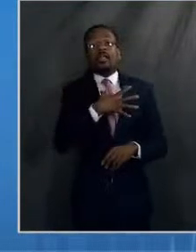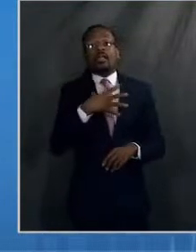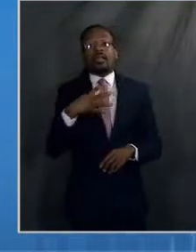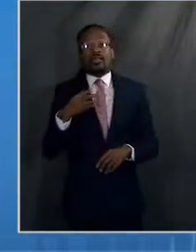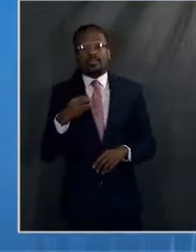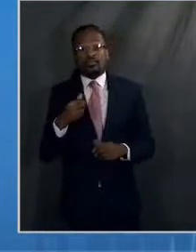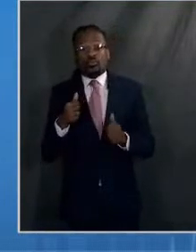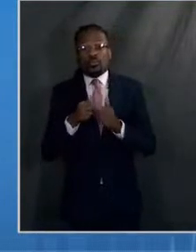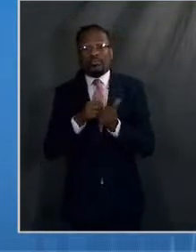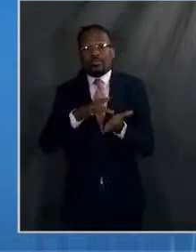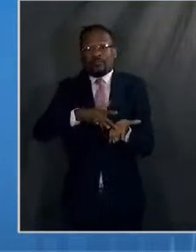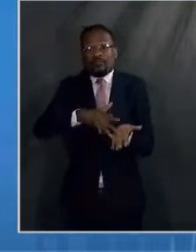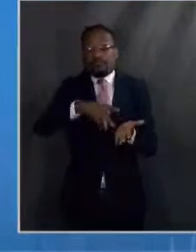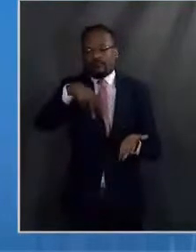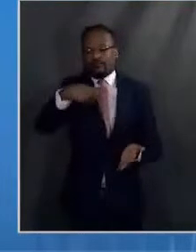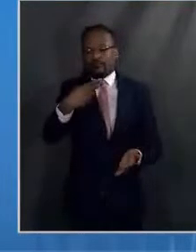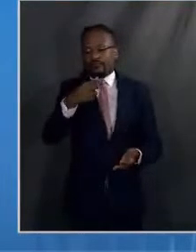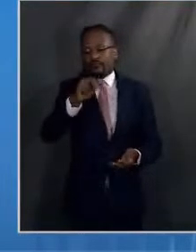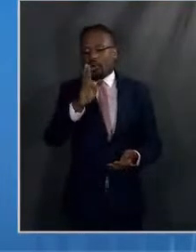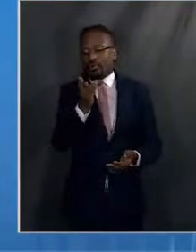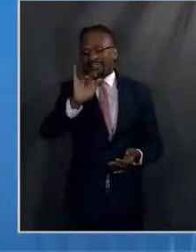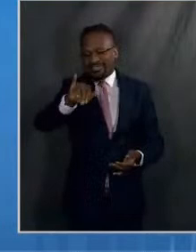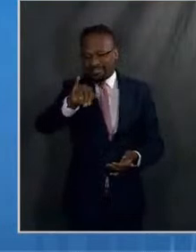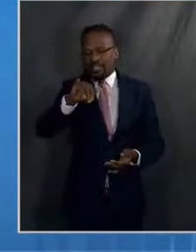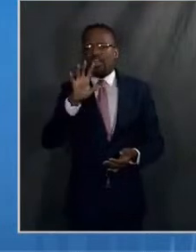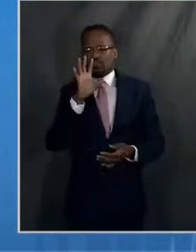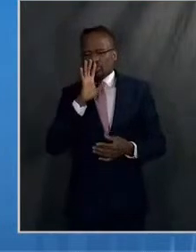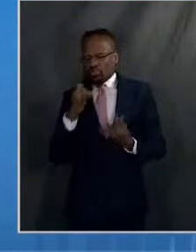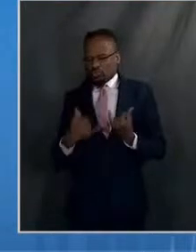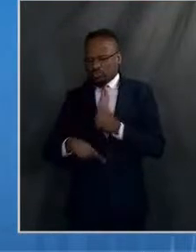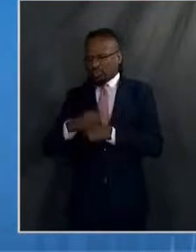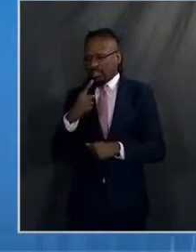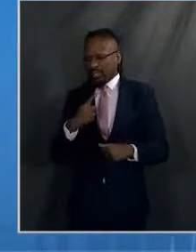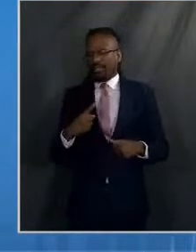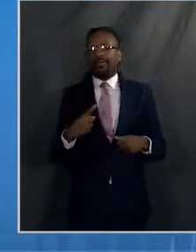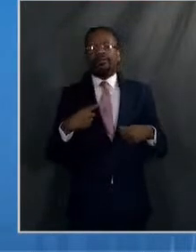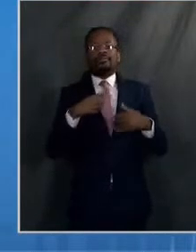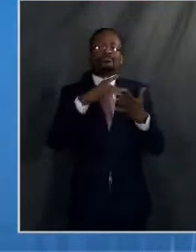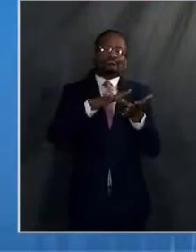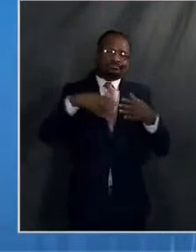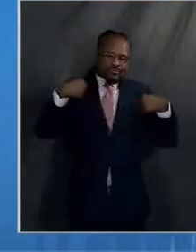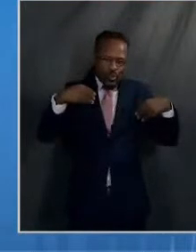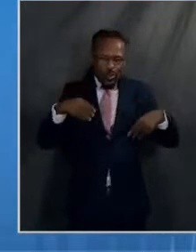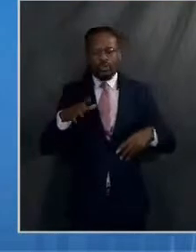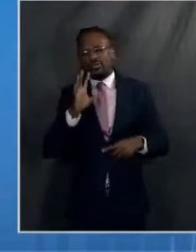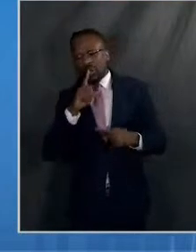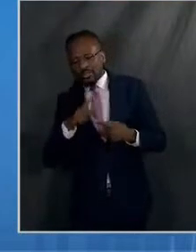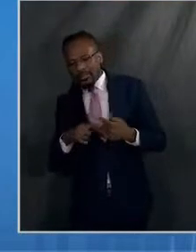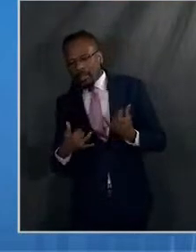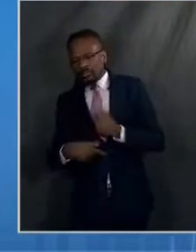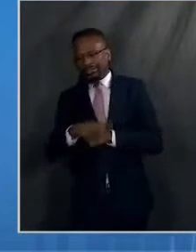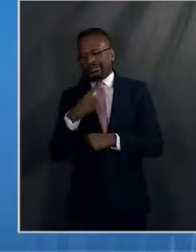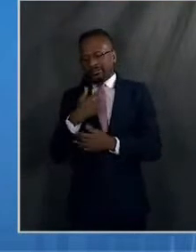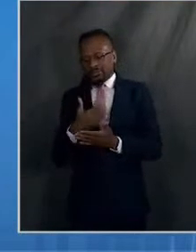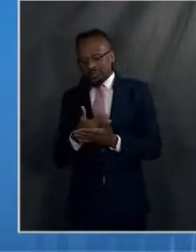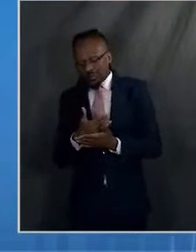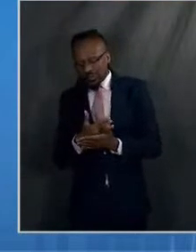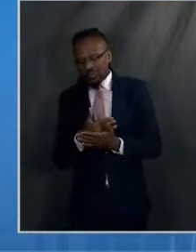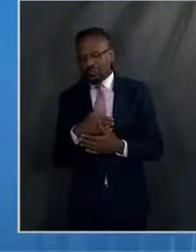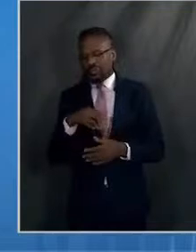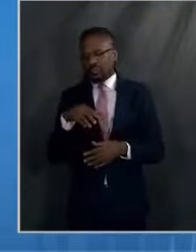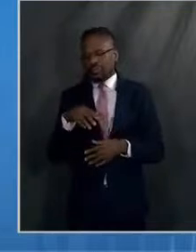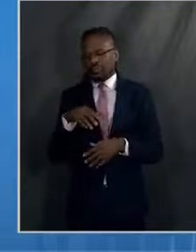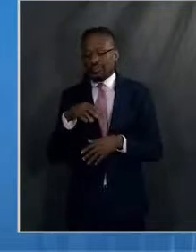the pharmacies. I talked today about the community vaccination centers. It's just the beginning of establishing new community